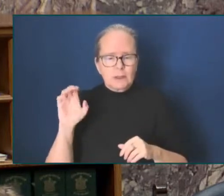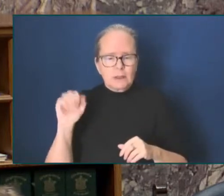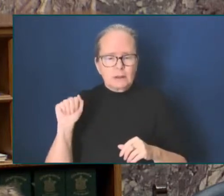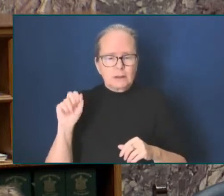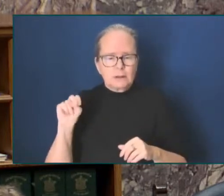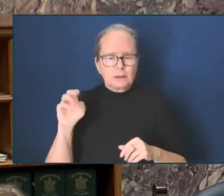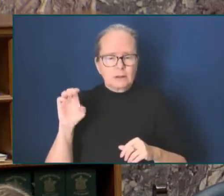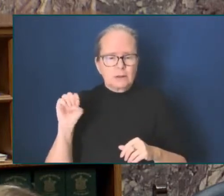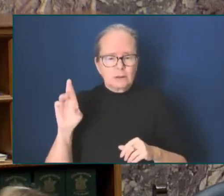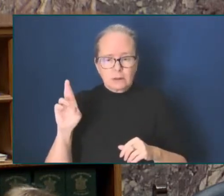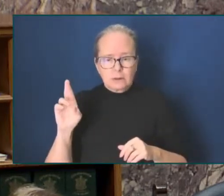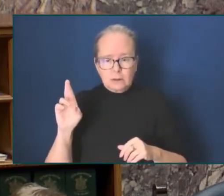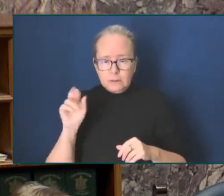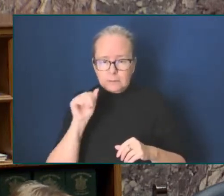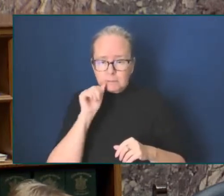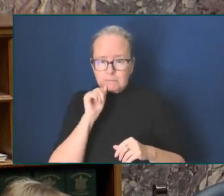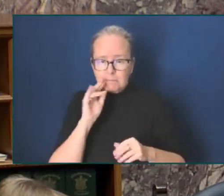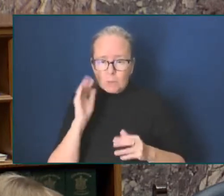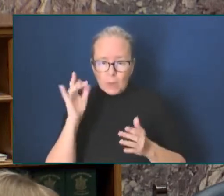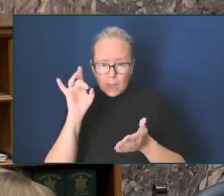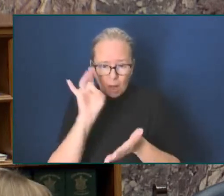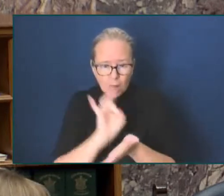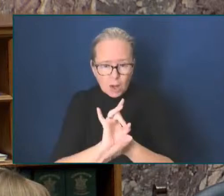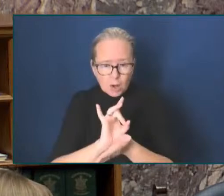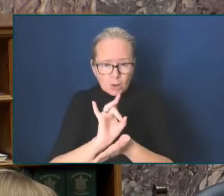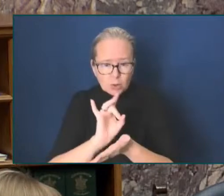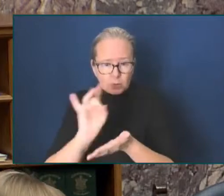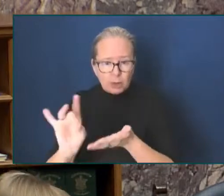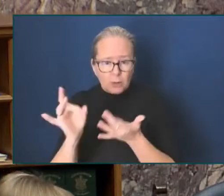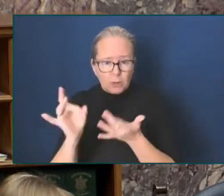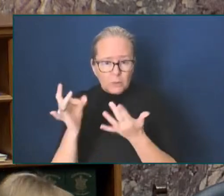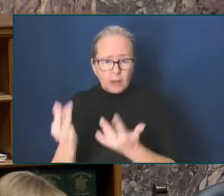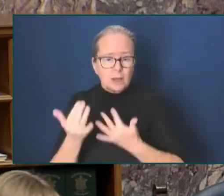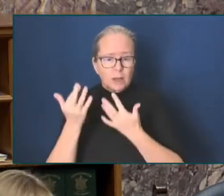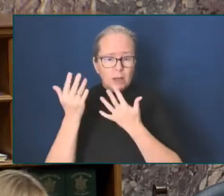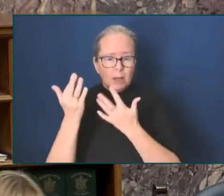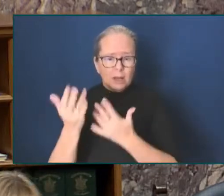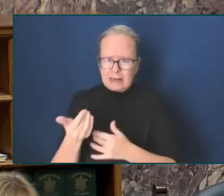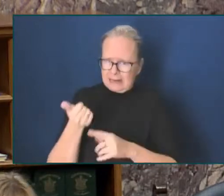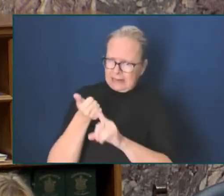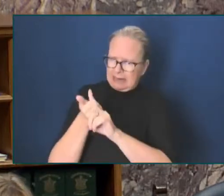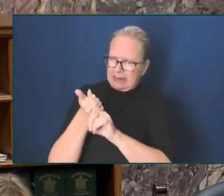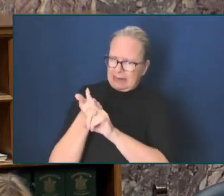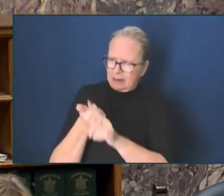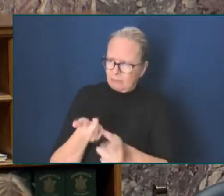A retired nurse who spent her life helping others, now having